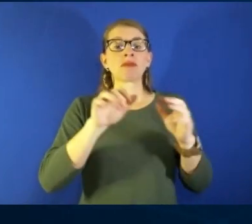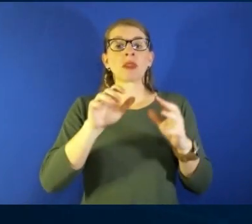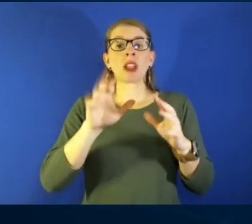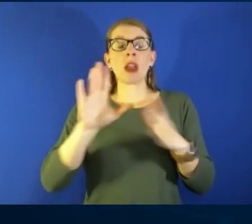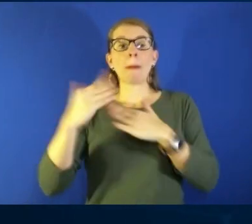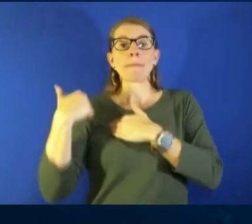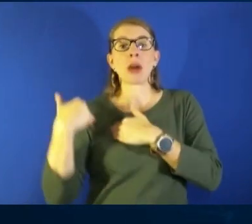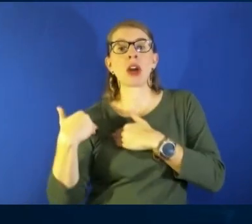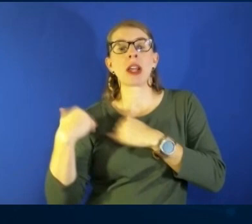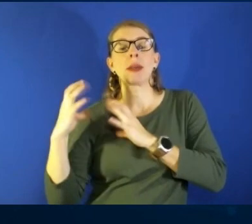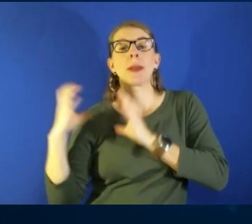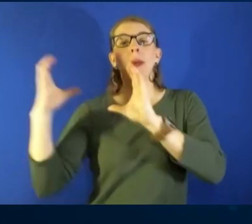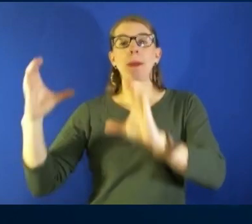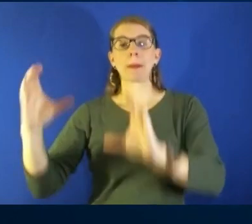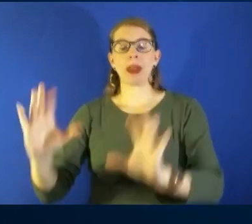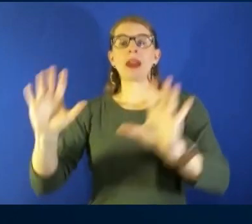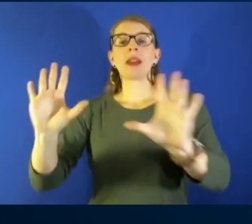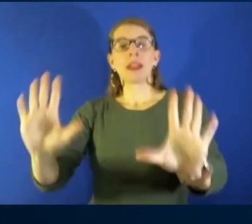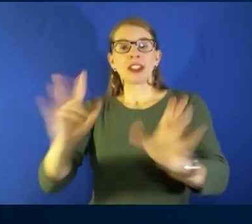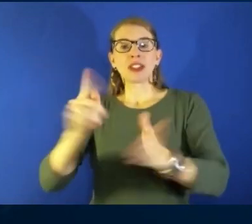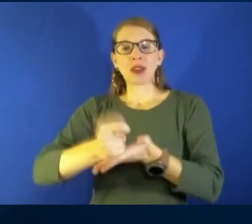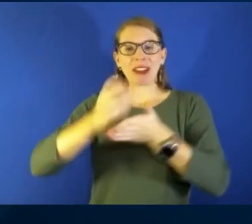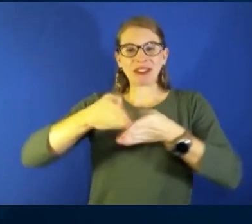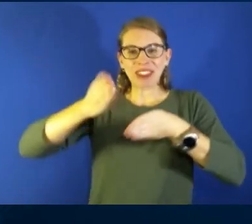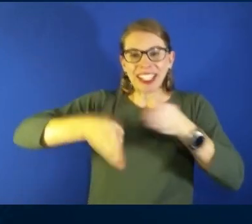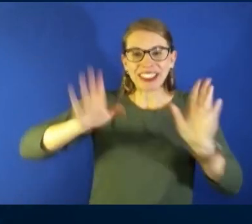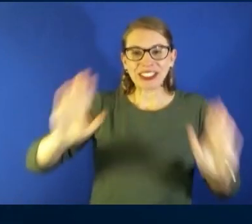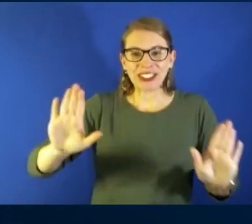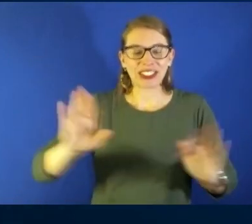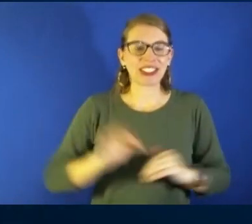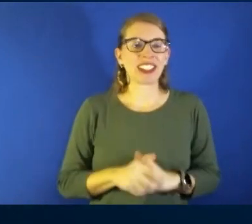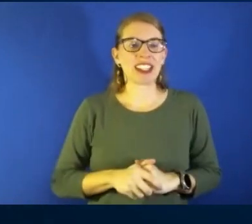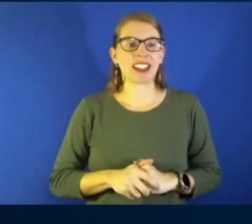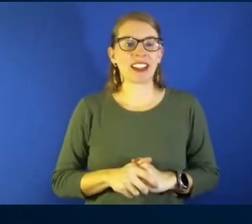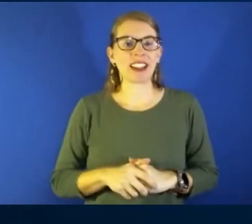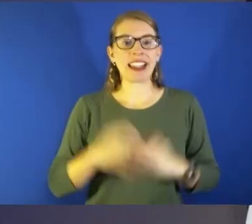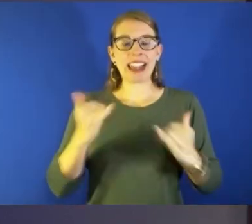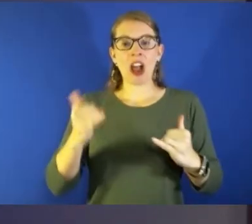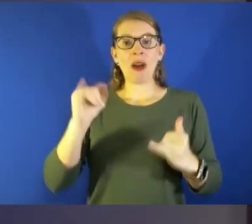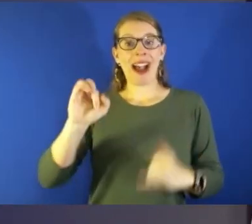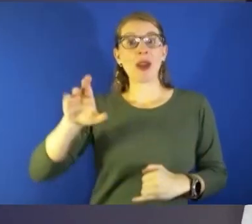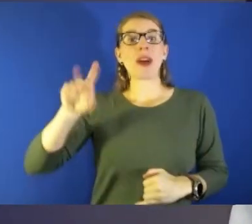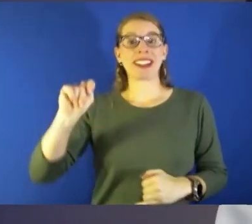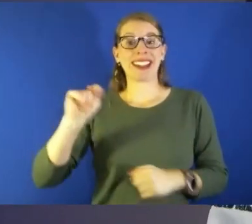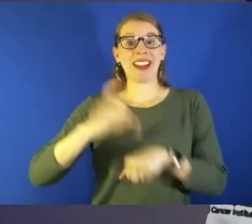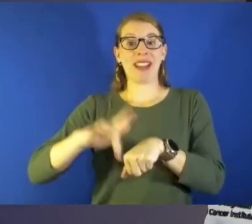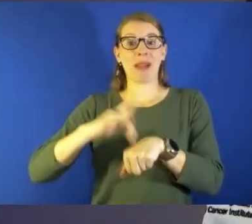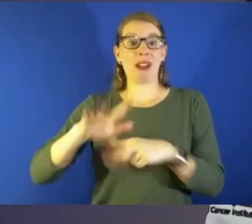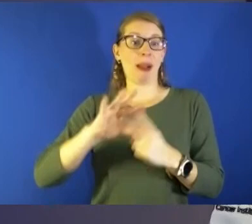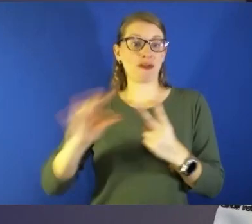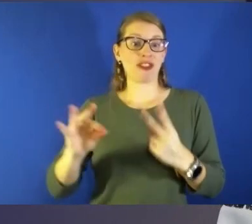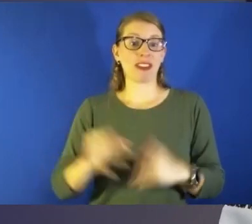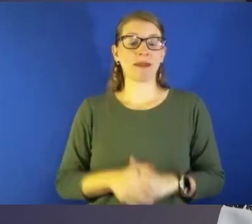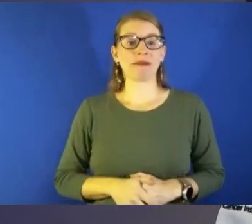that you are done with this treatment now that this is now available? Yeah, I mean, it's a win-win